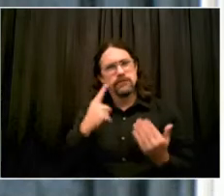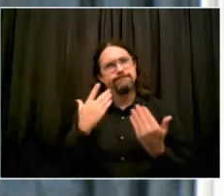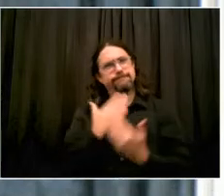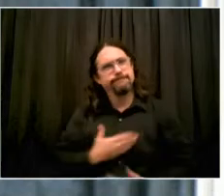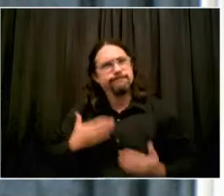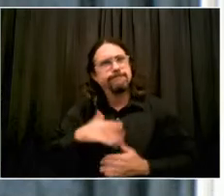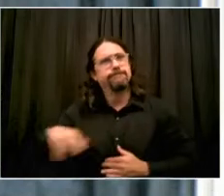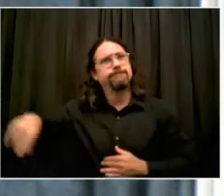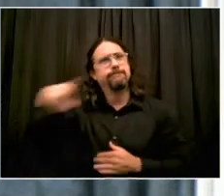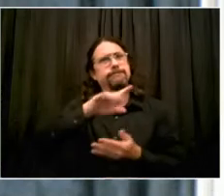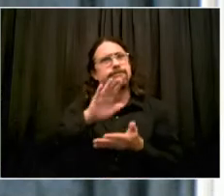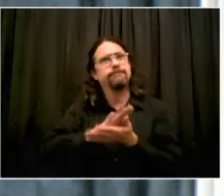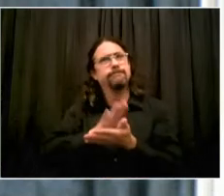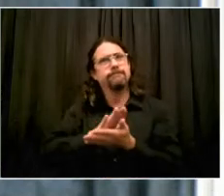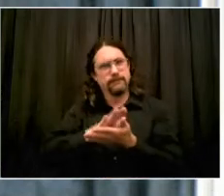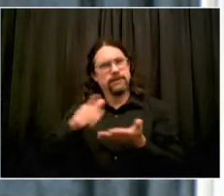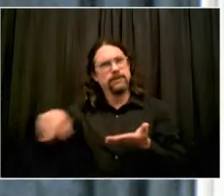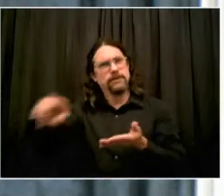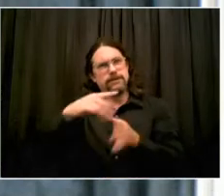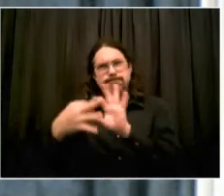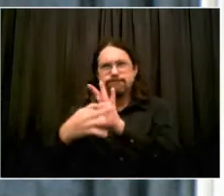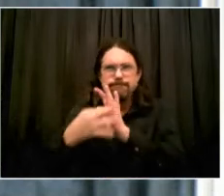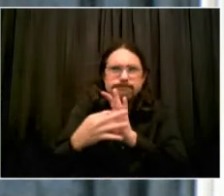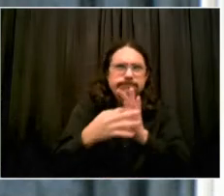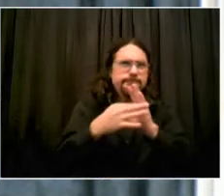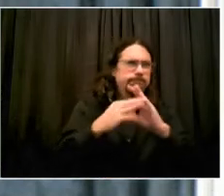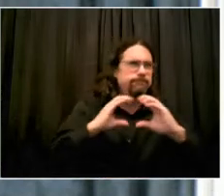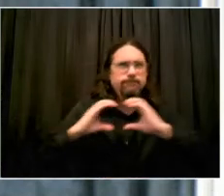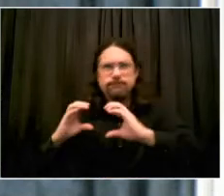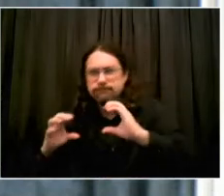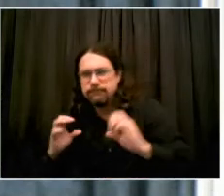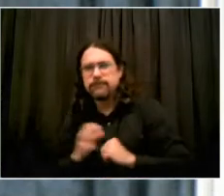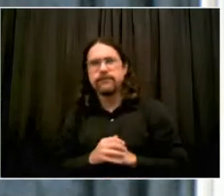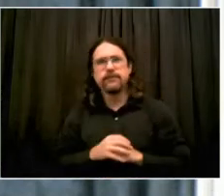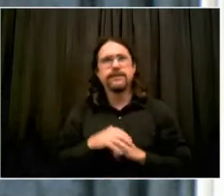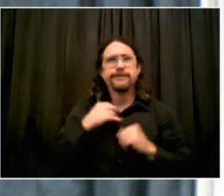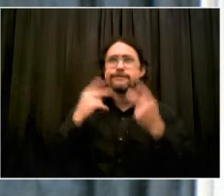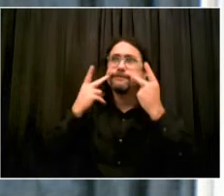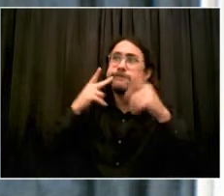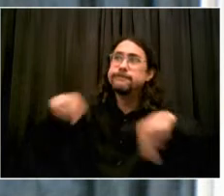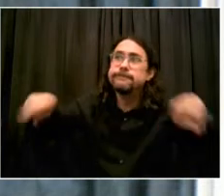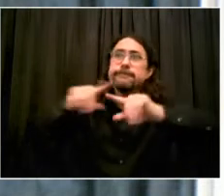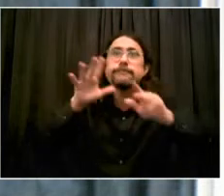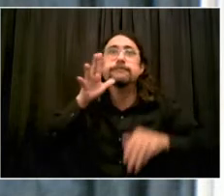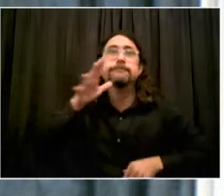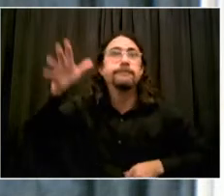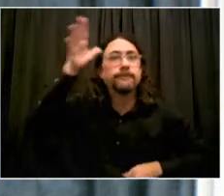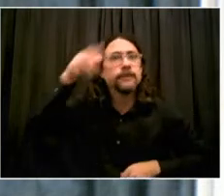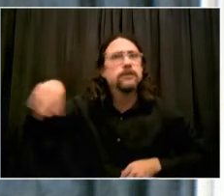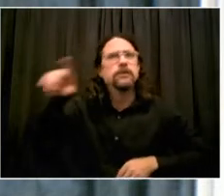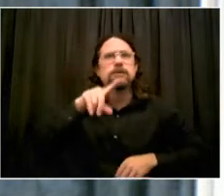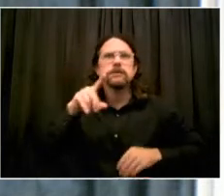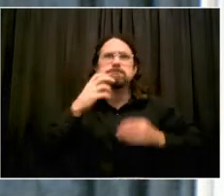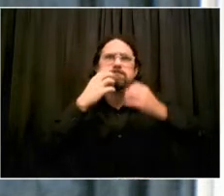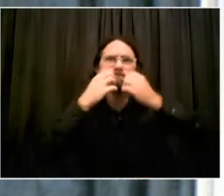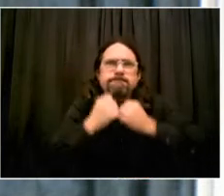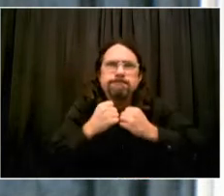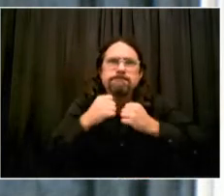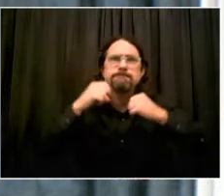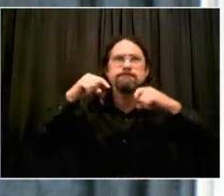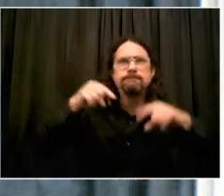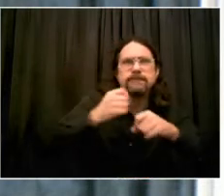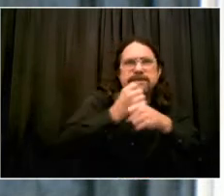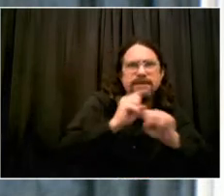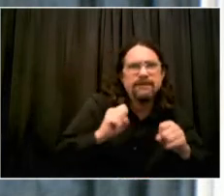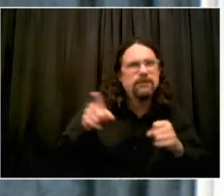work together, for every single person, leaders and everyday New Yorkers, to consider yourselves ambassadors